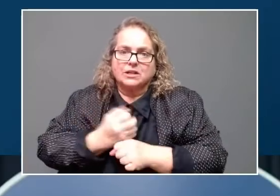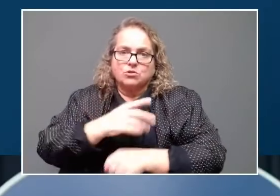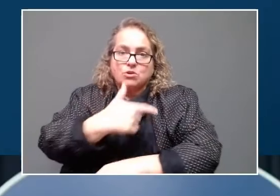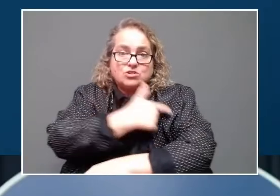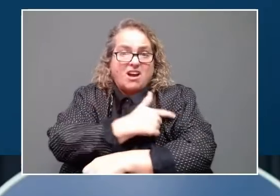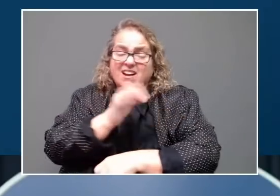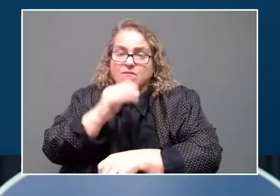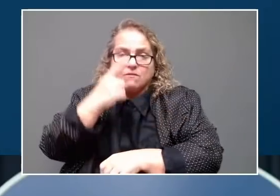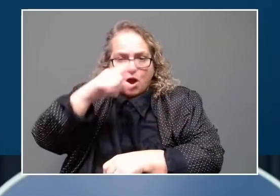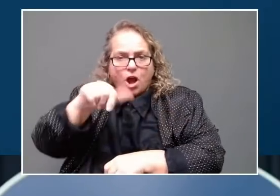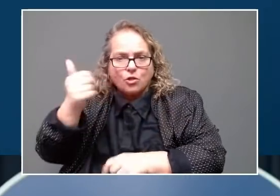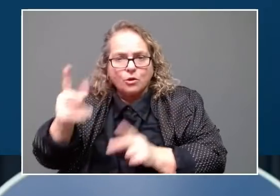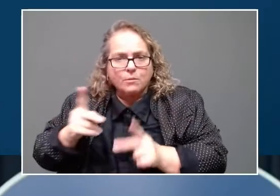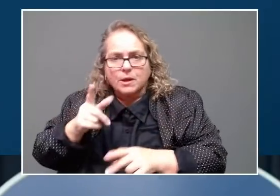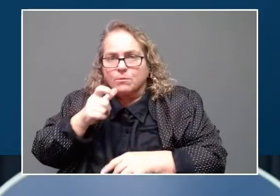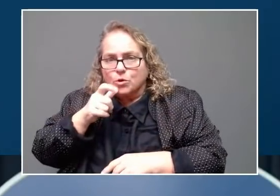help.